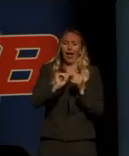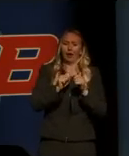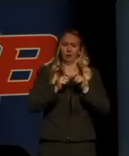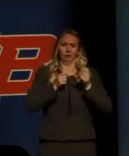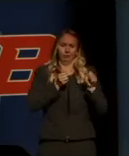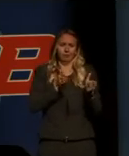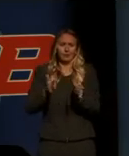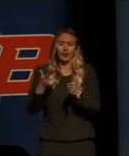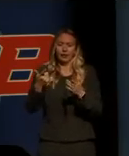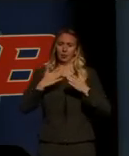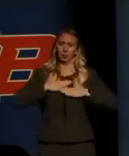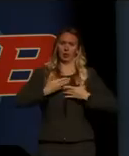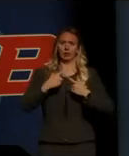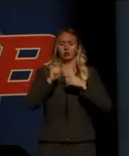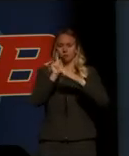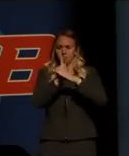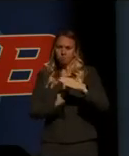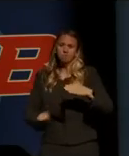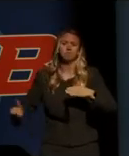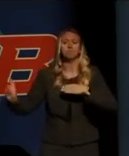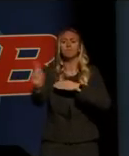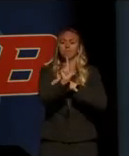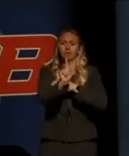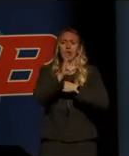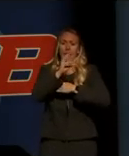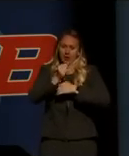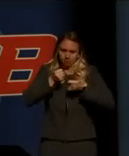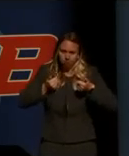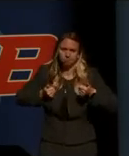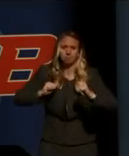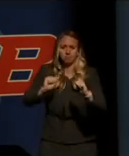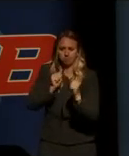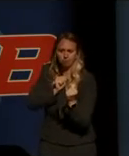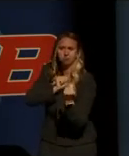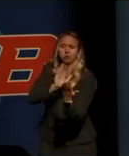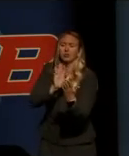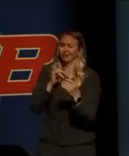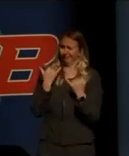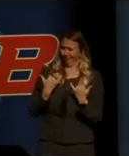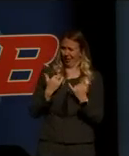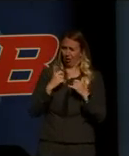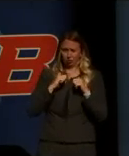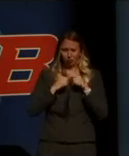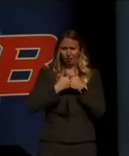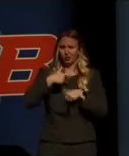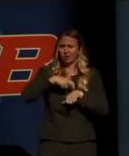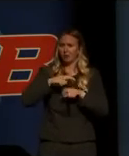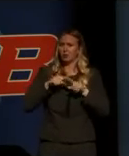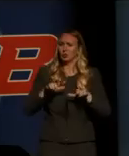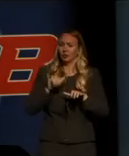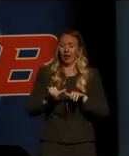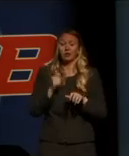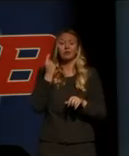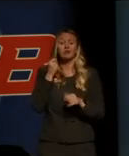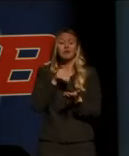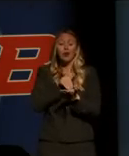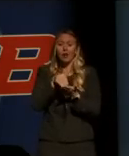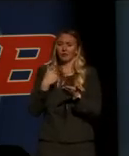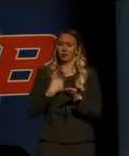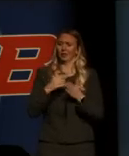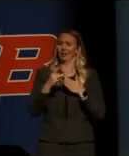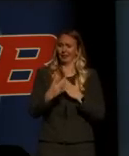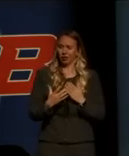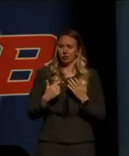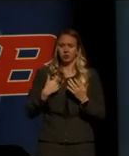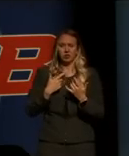front. It's a very difficult time to do that, and often, as leaders, we